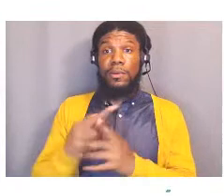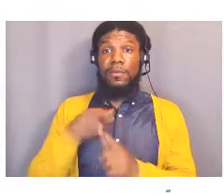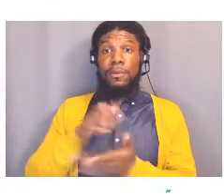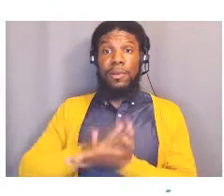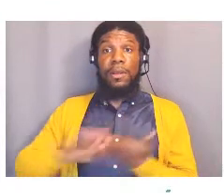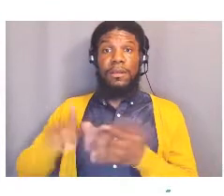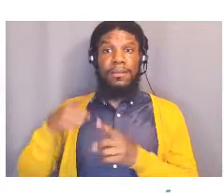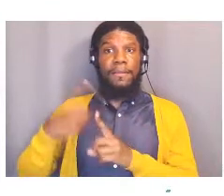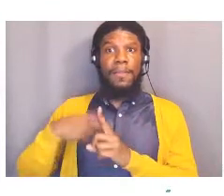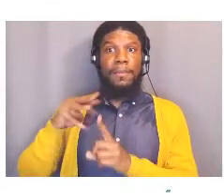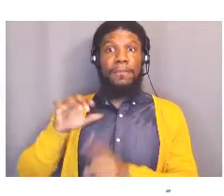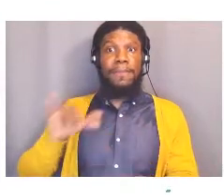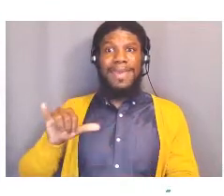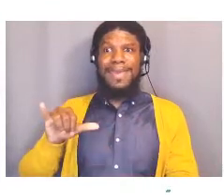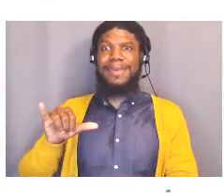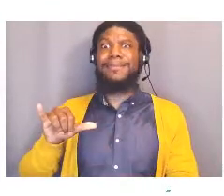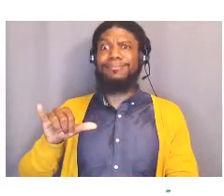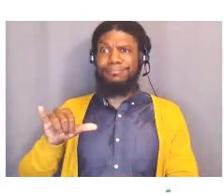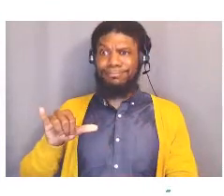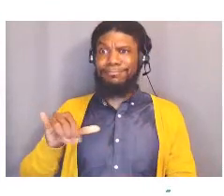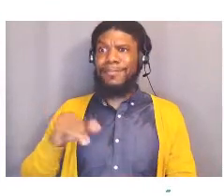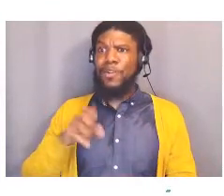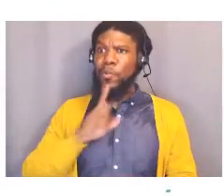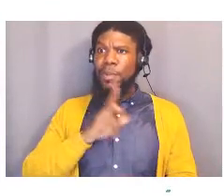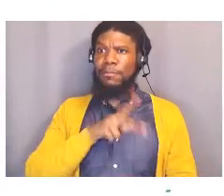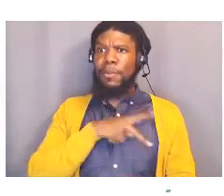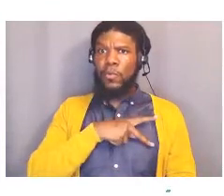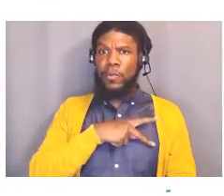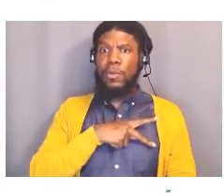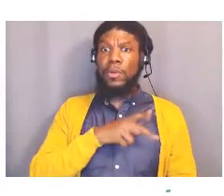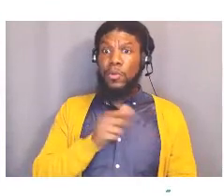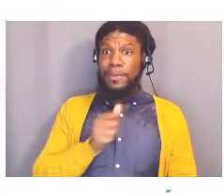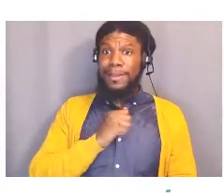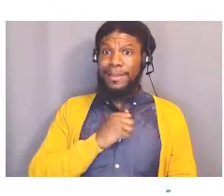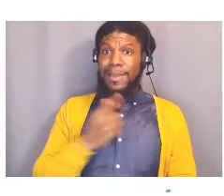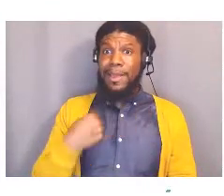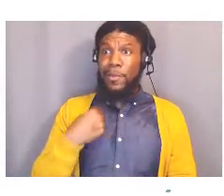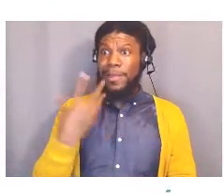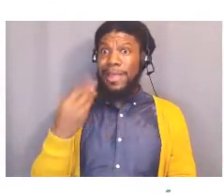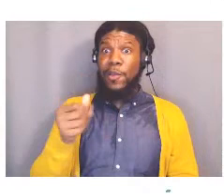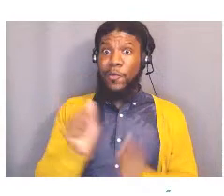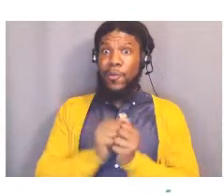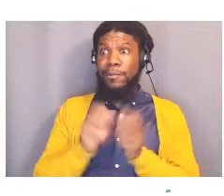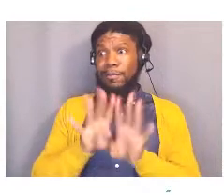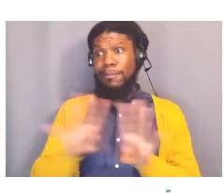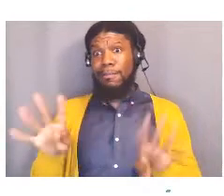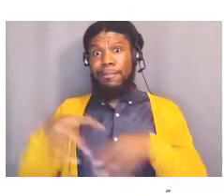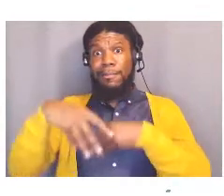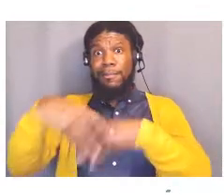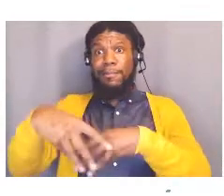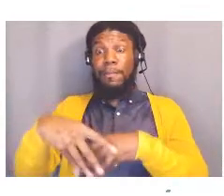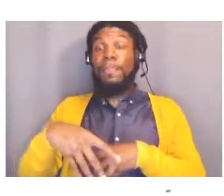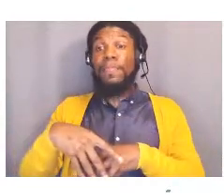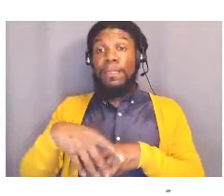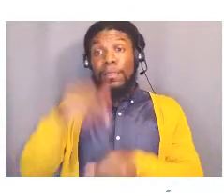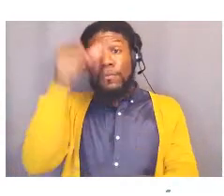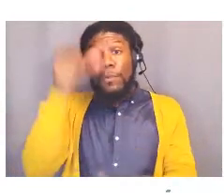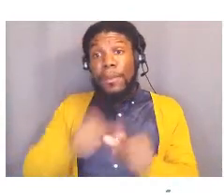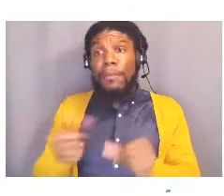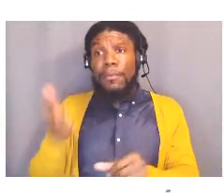So I had been on those lines. Remember the sit-ins at all the